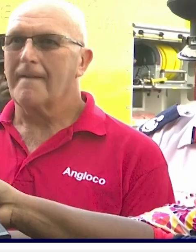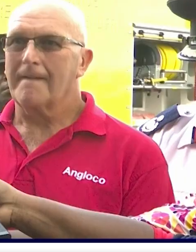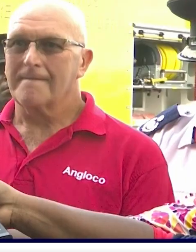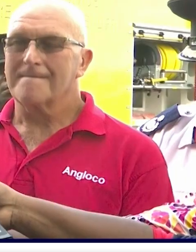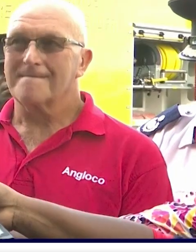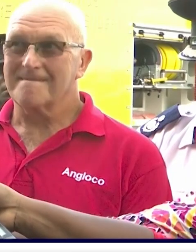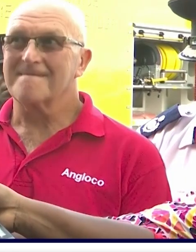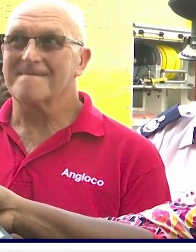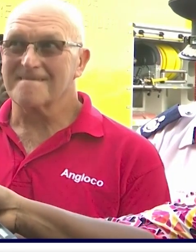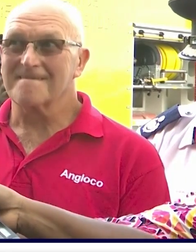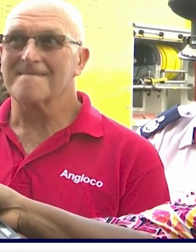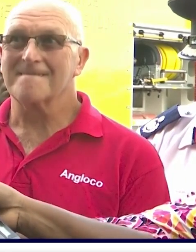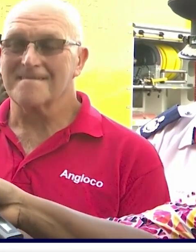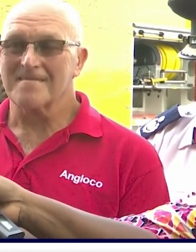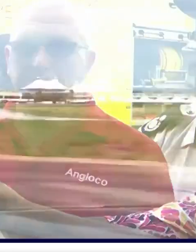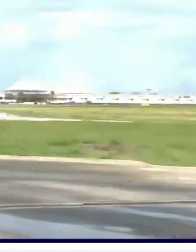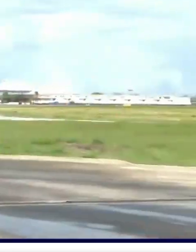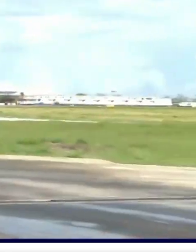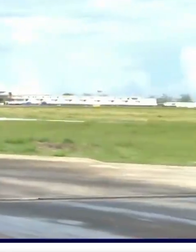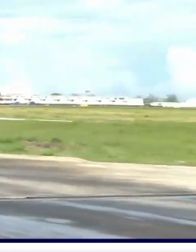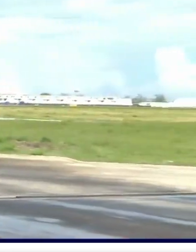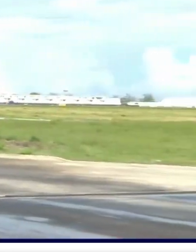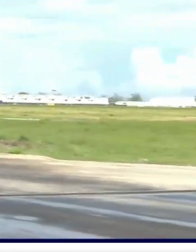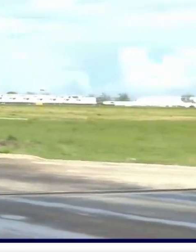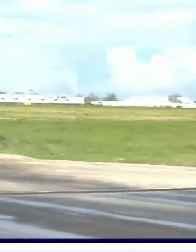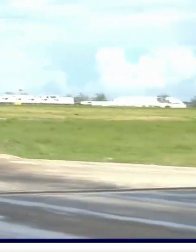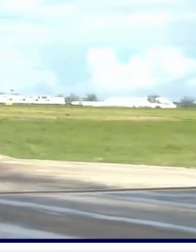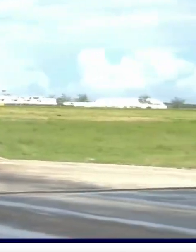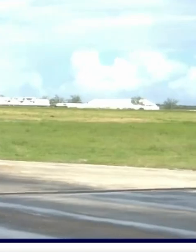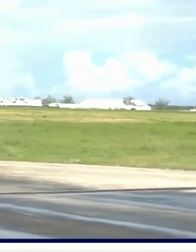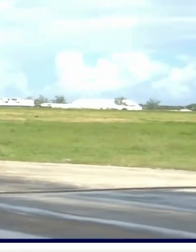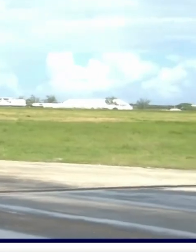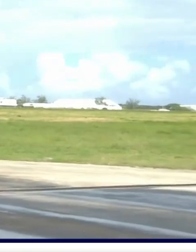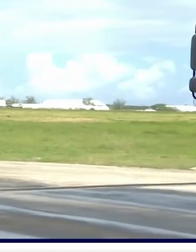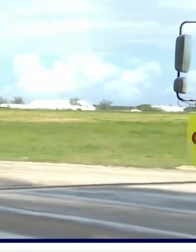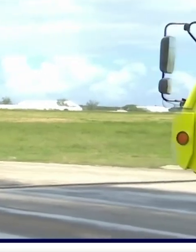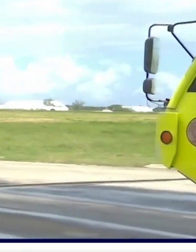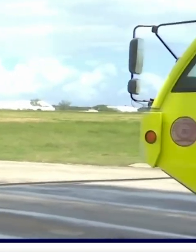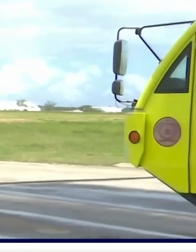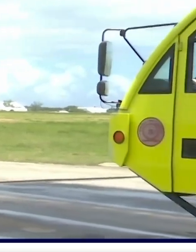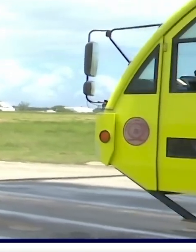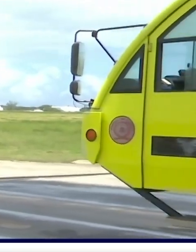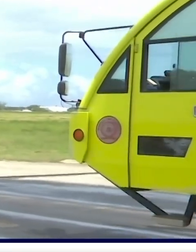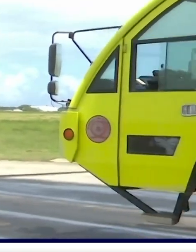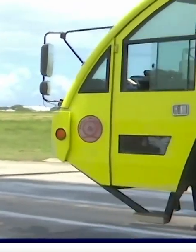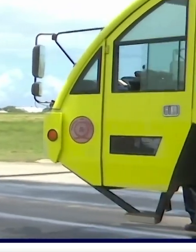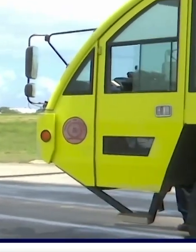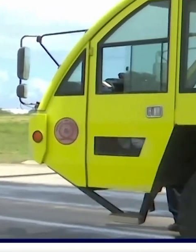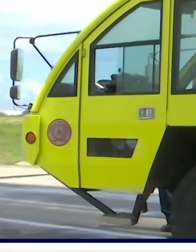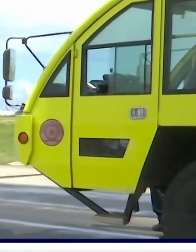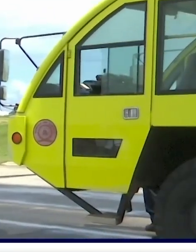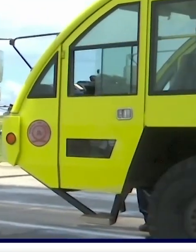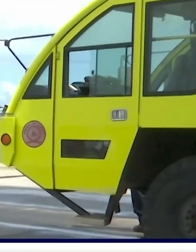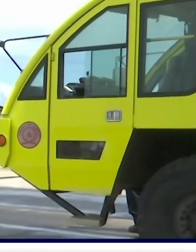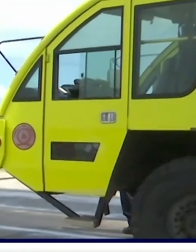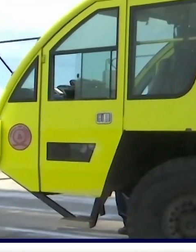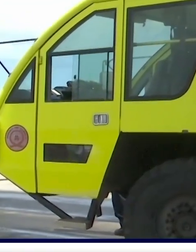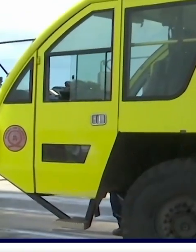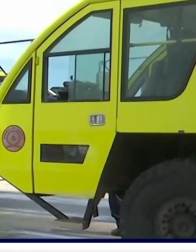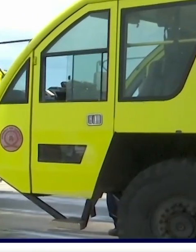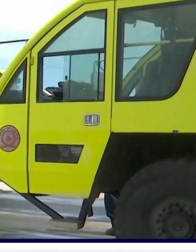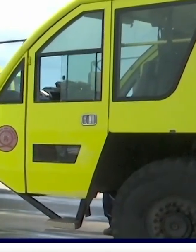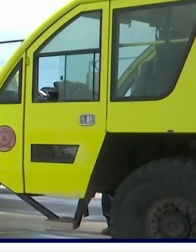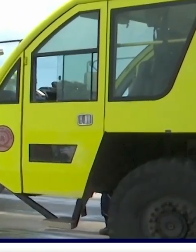state-of-the-art training facility for fire officers is to be constructed in St. Lucie. The new Minister for Crime Prevention supports a new